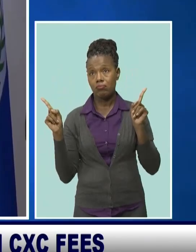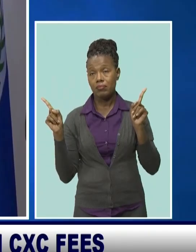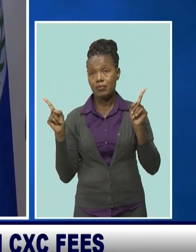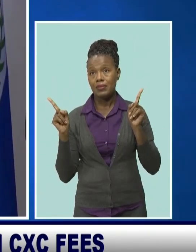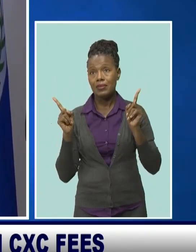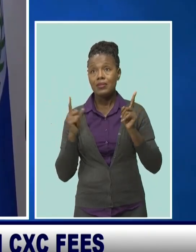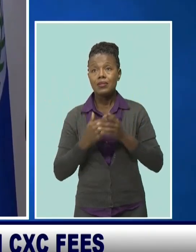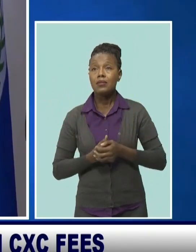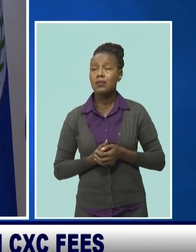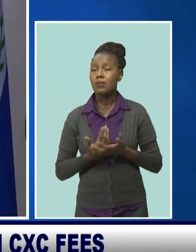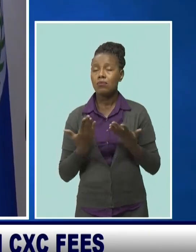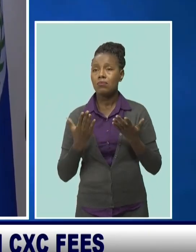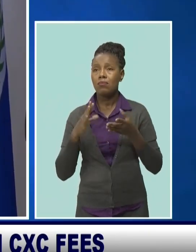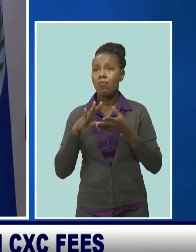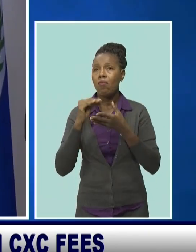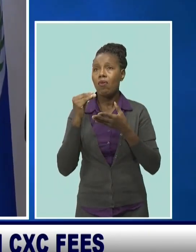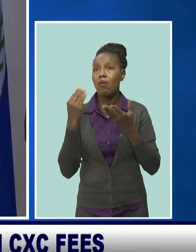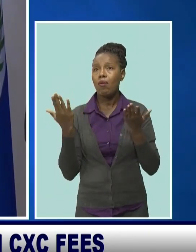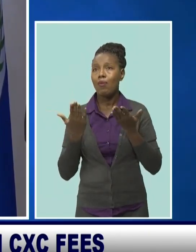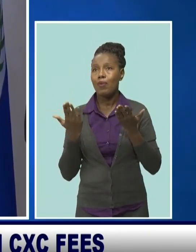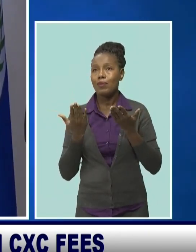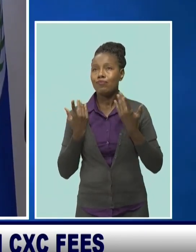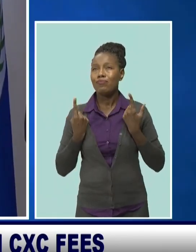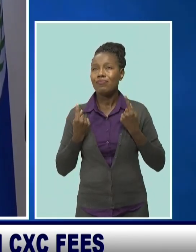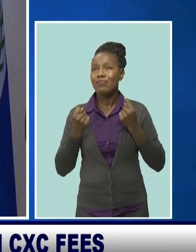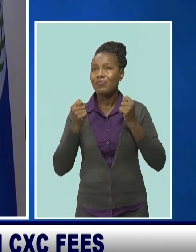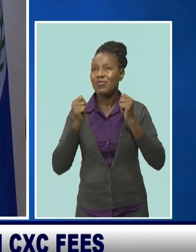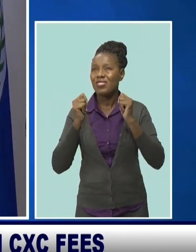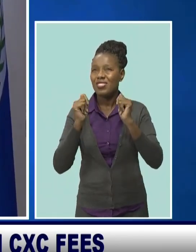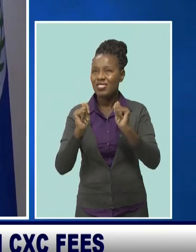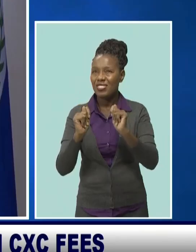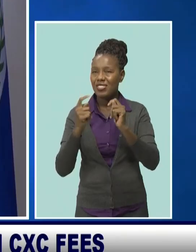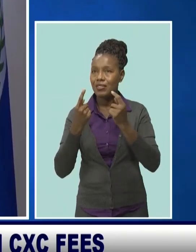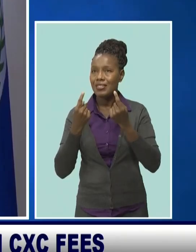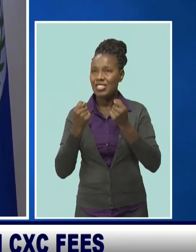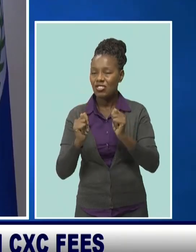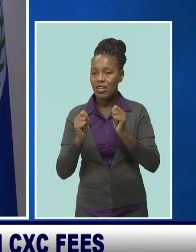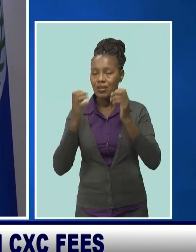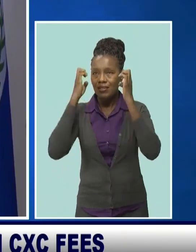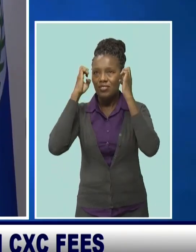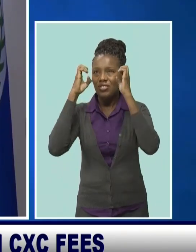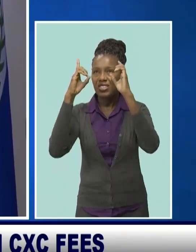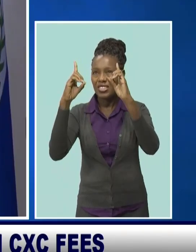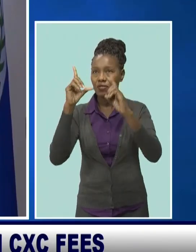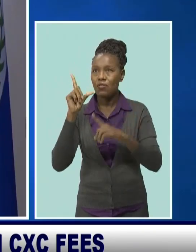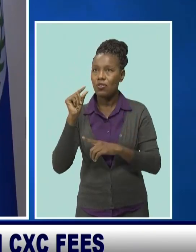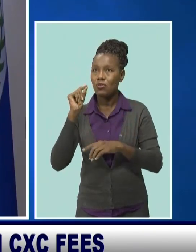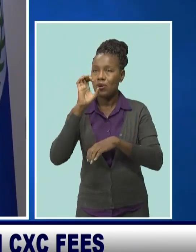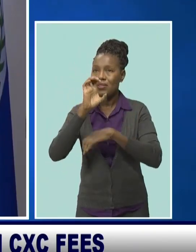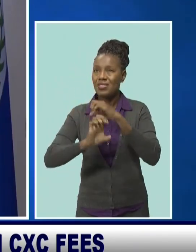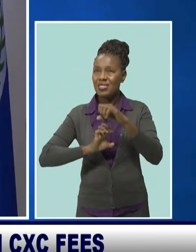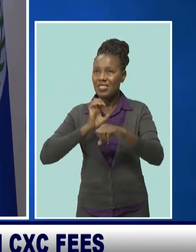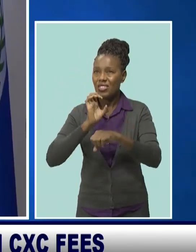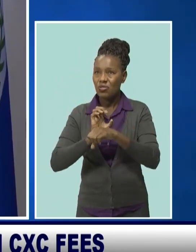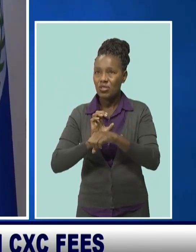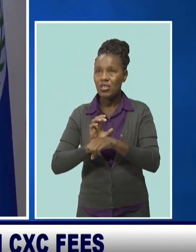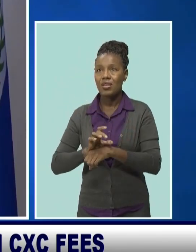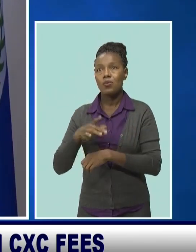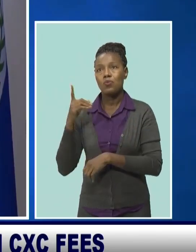find ourselves trying to move into a 21st century of education with a 20th